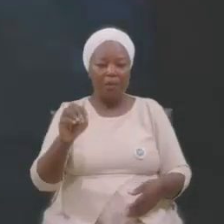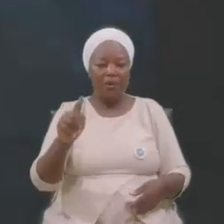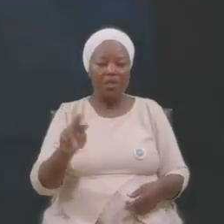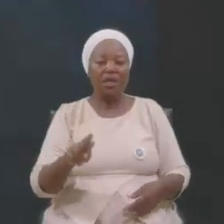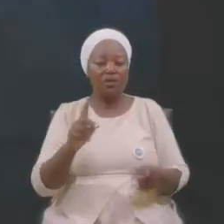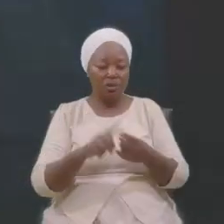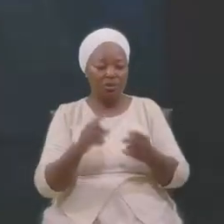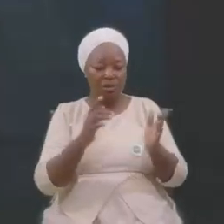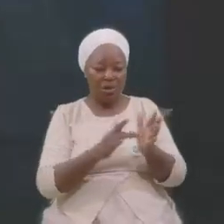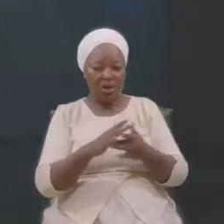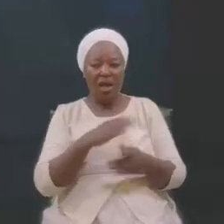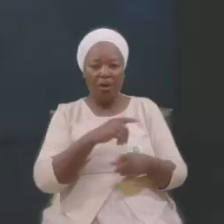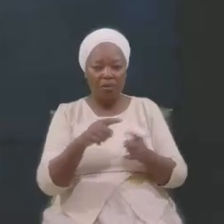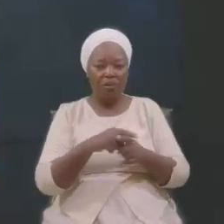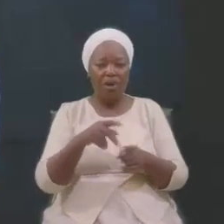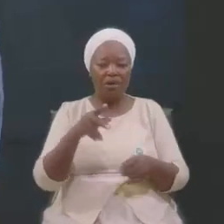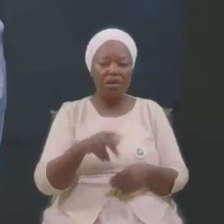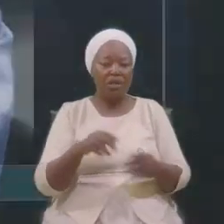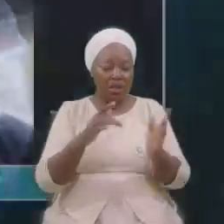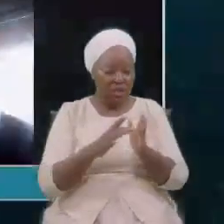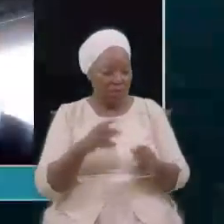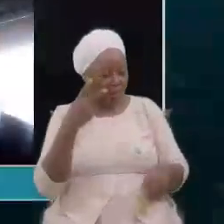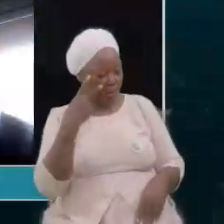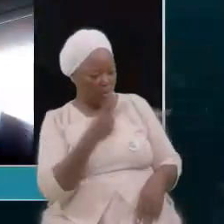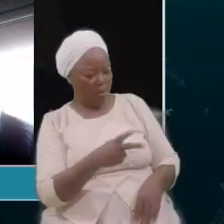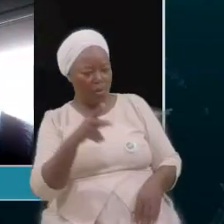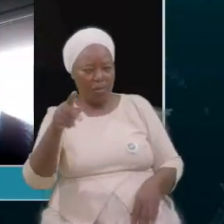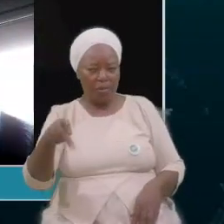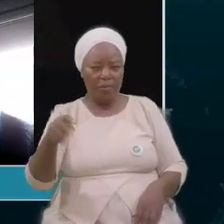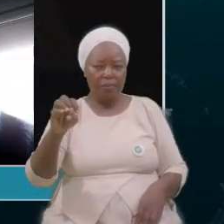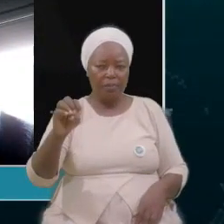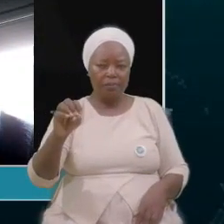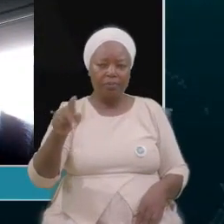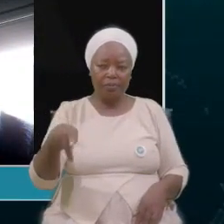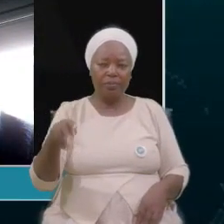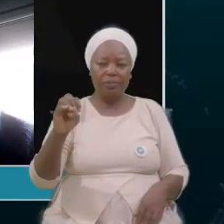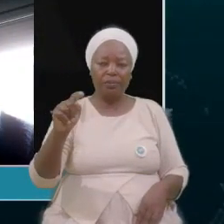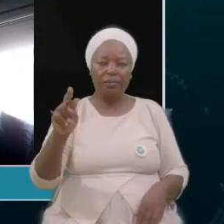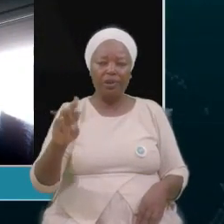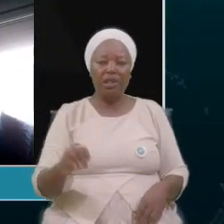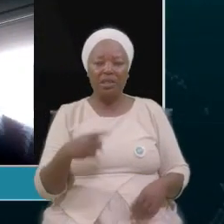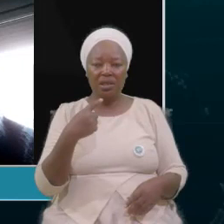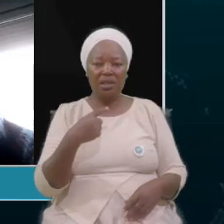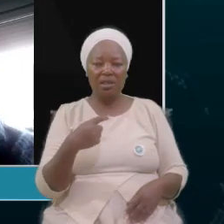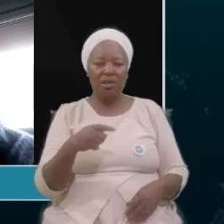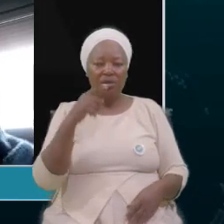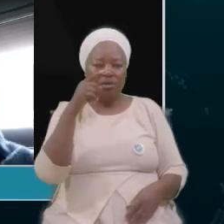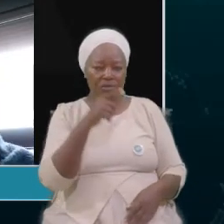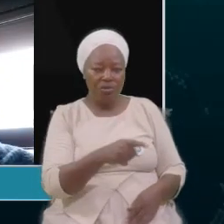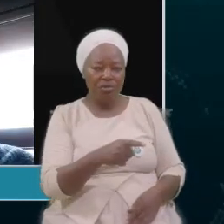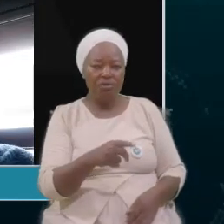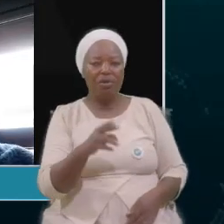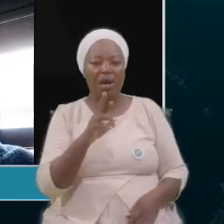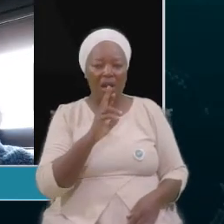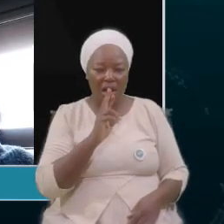Jesus beheld him, beheld Peter, he said, thou art Simon,